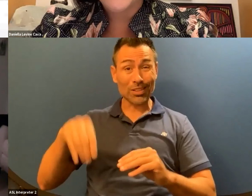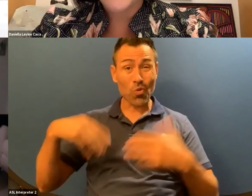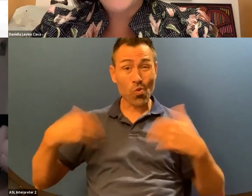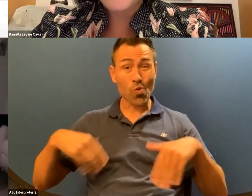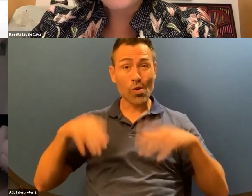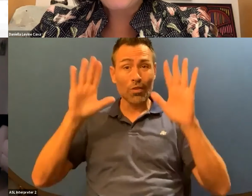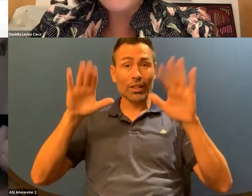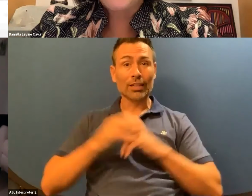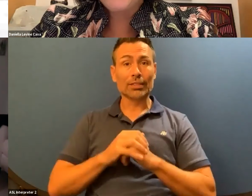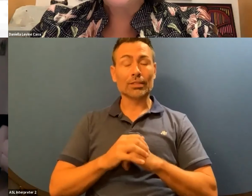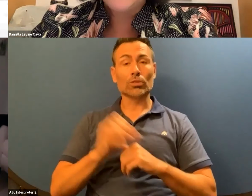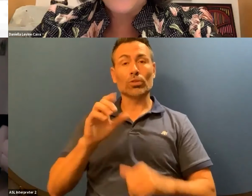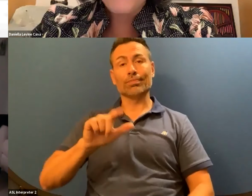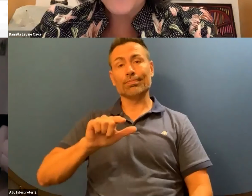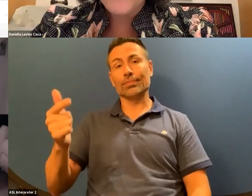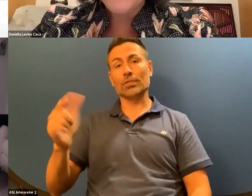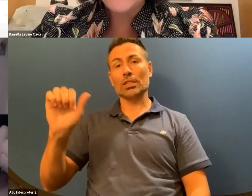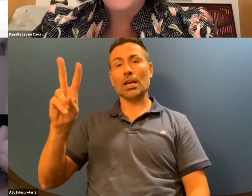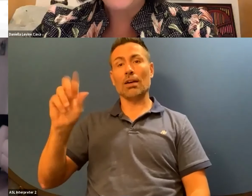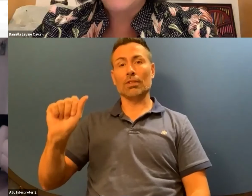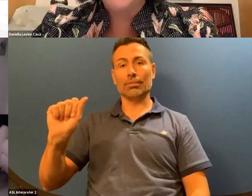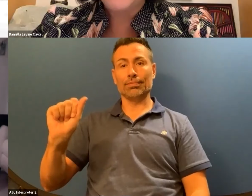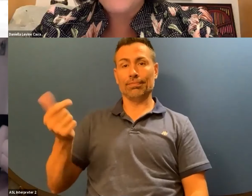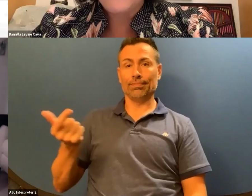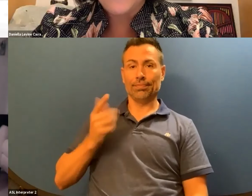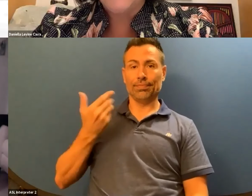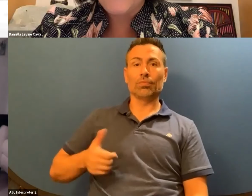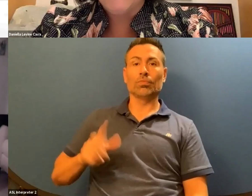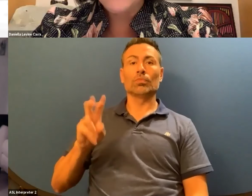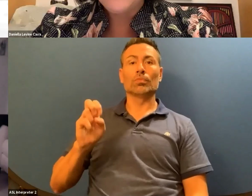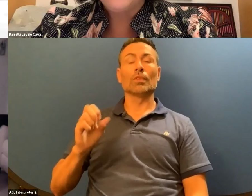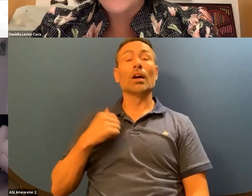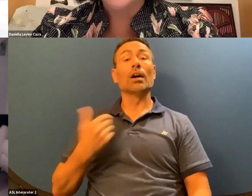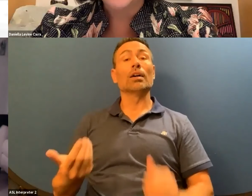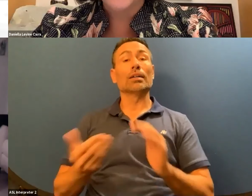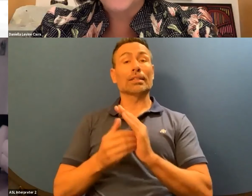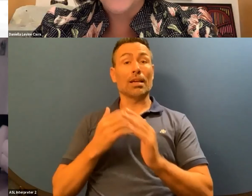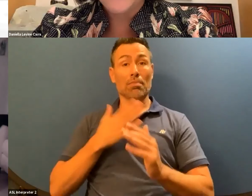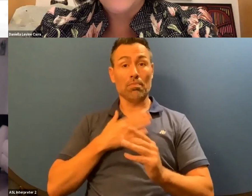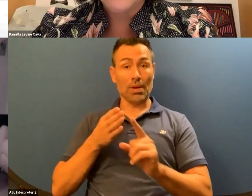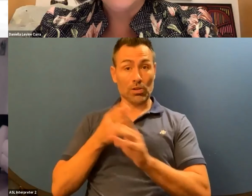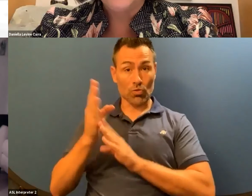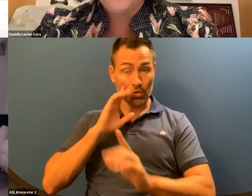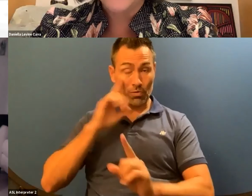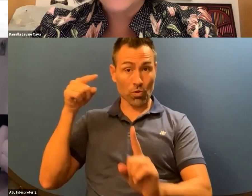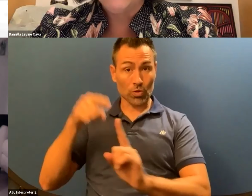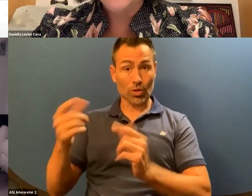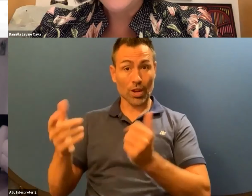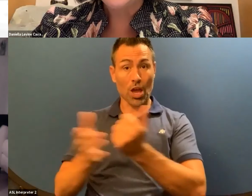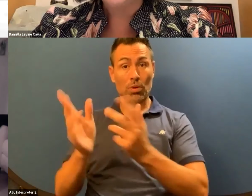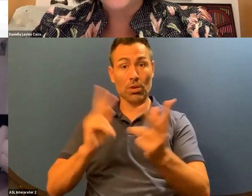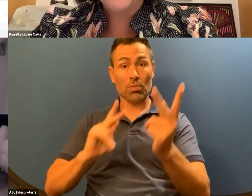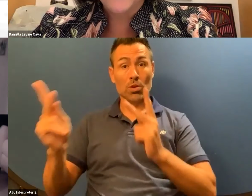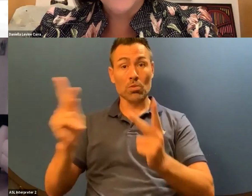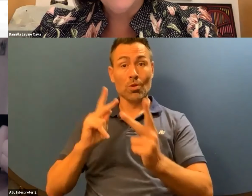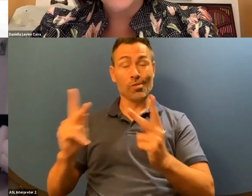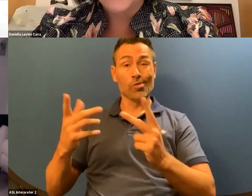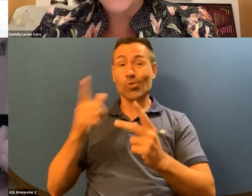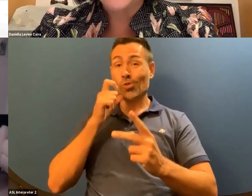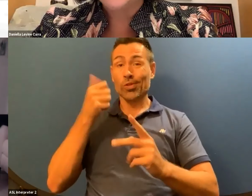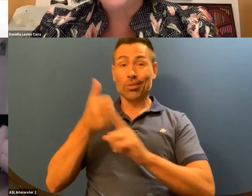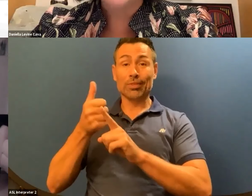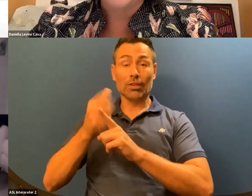ahead. Right. Well, again, my career has been about lifting people out of poverty, and the Alice report that the United Way puts out is so important